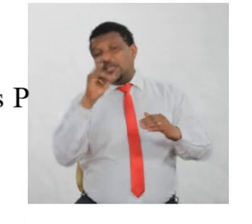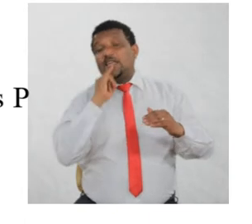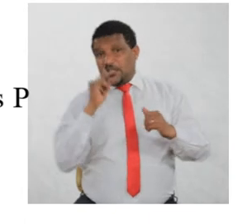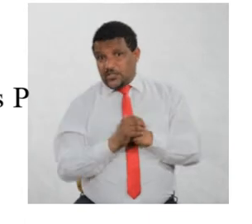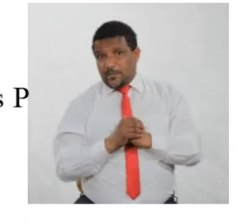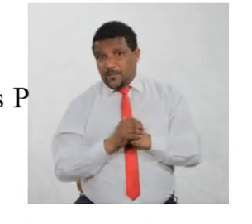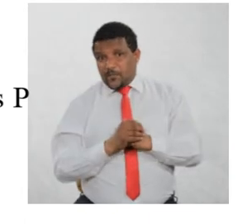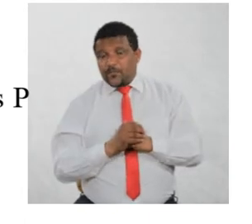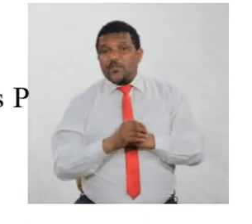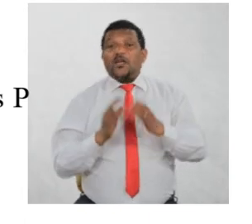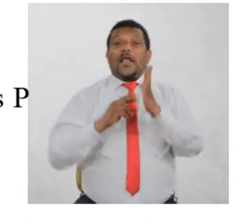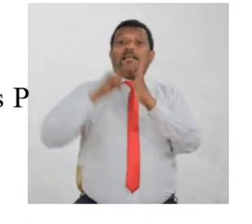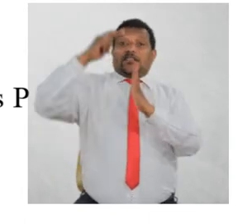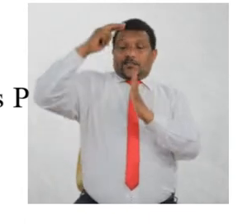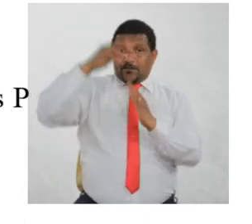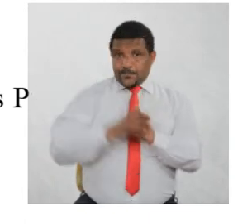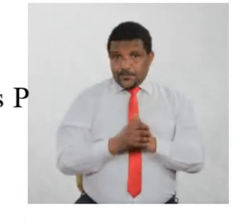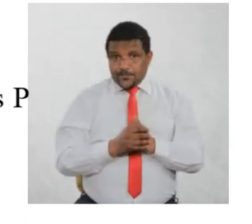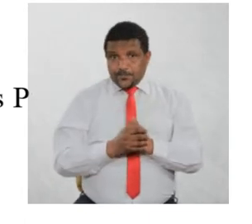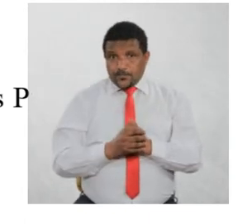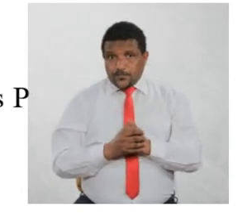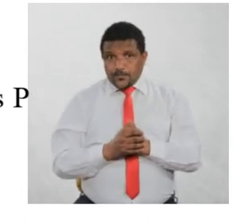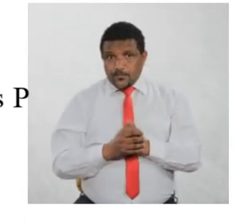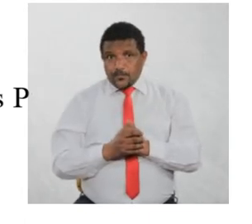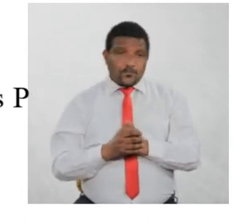is rising.